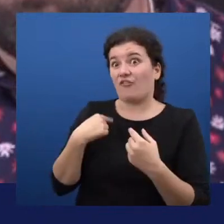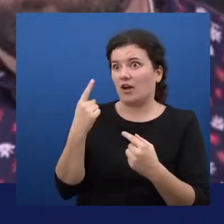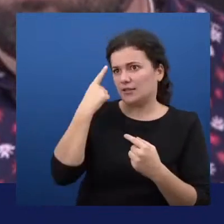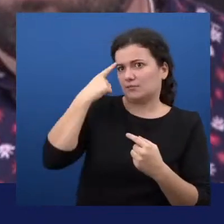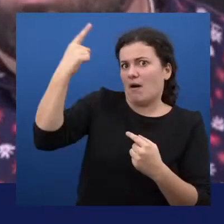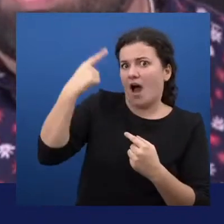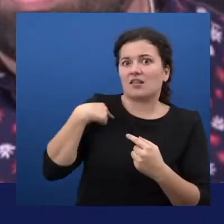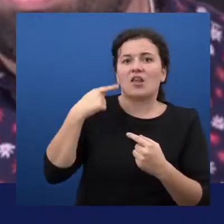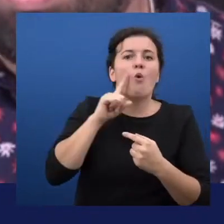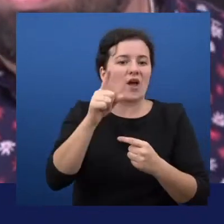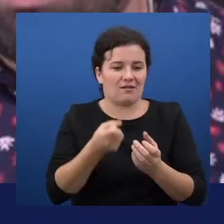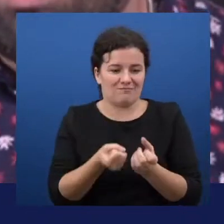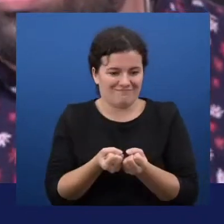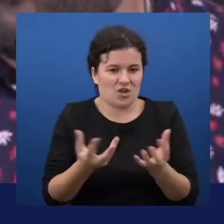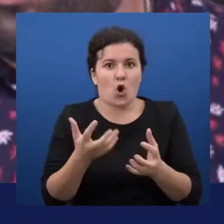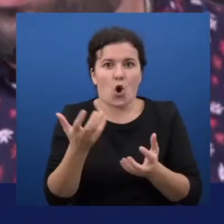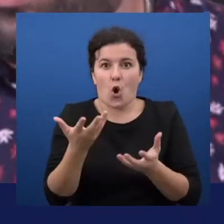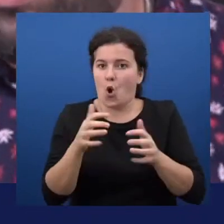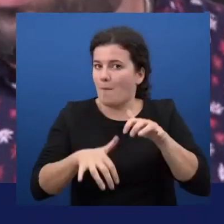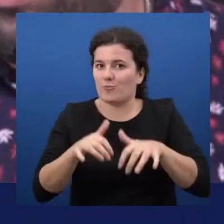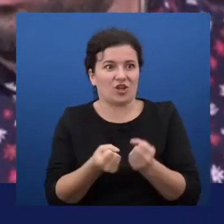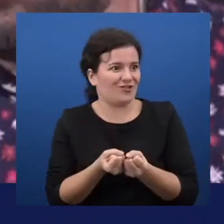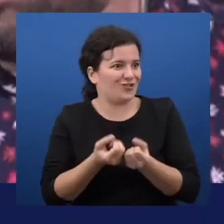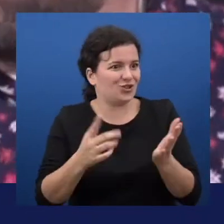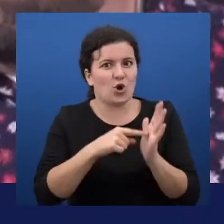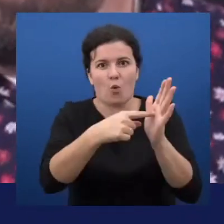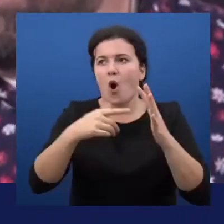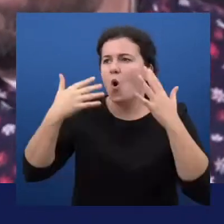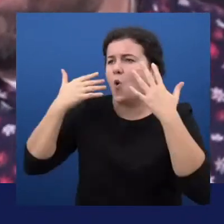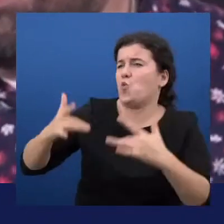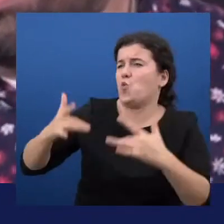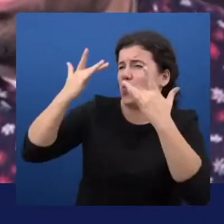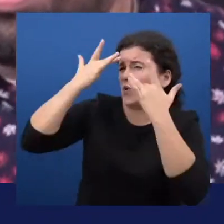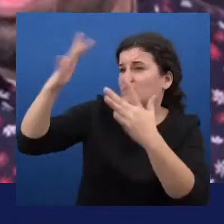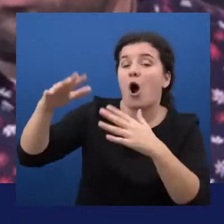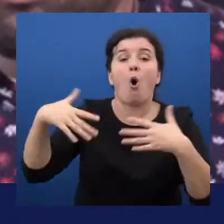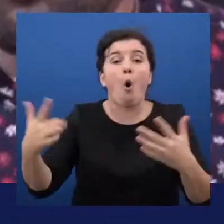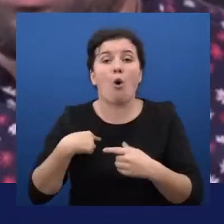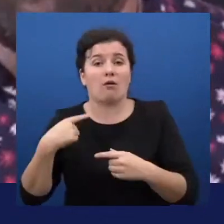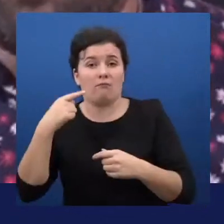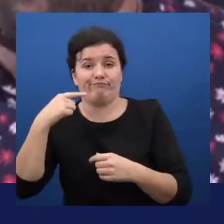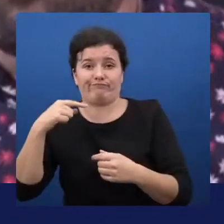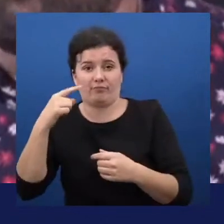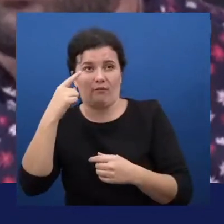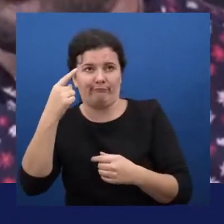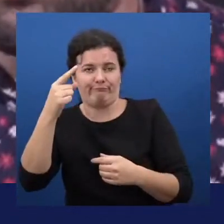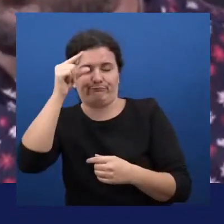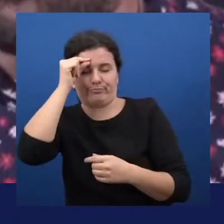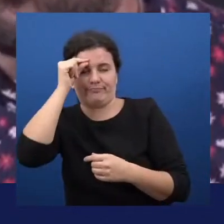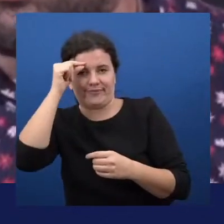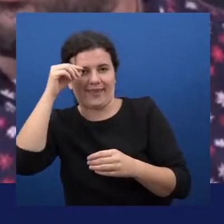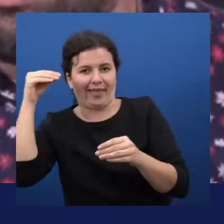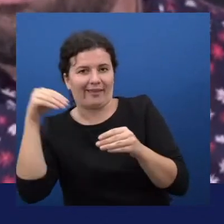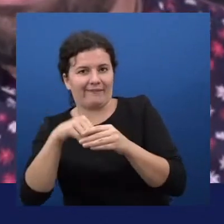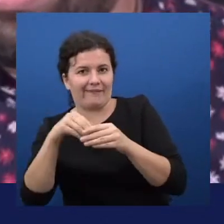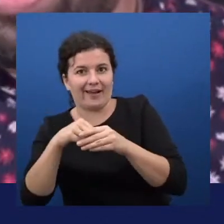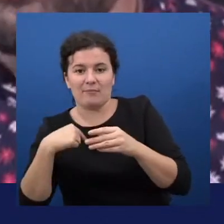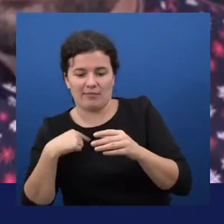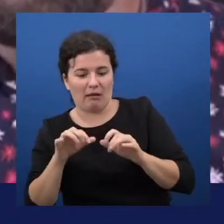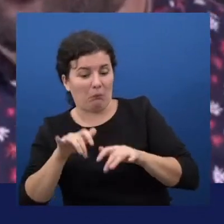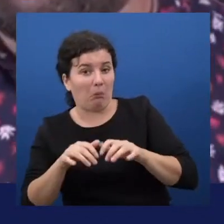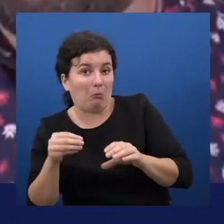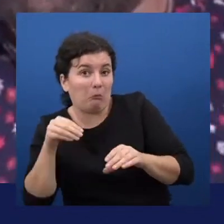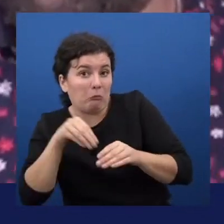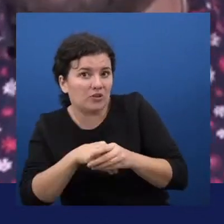like? Yeah, and I would add that even in my limited look at Lyman Schaap, they're basically looking at